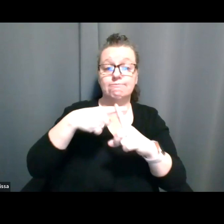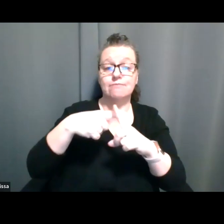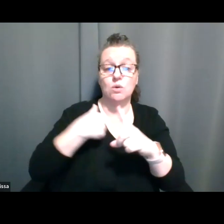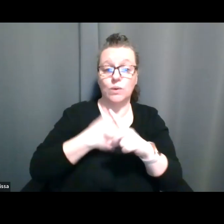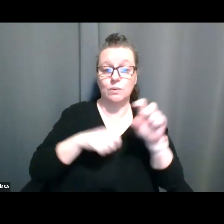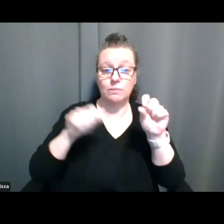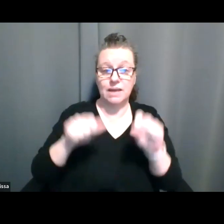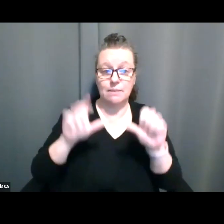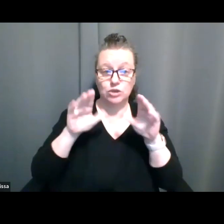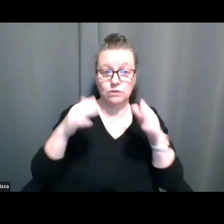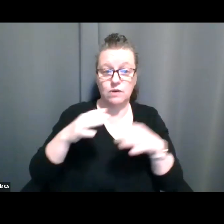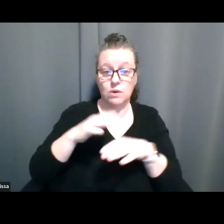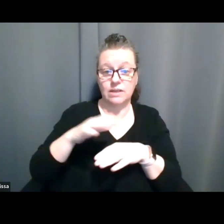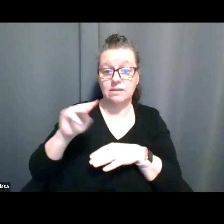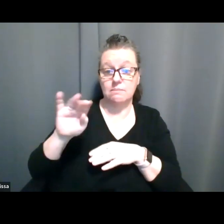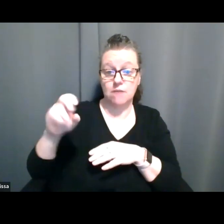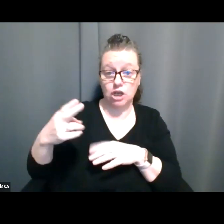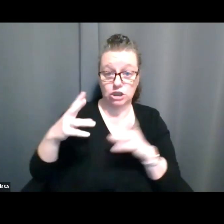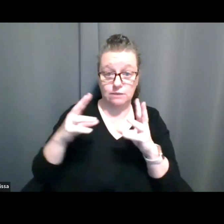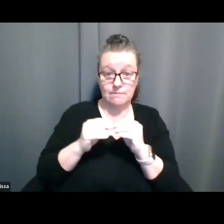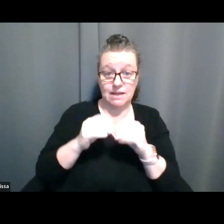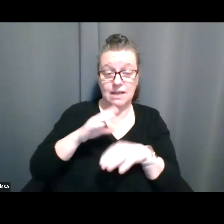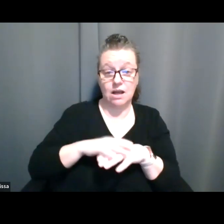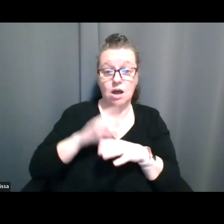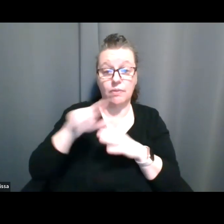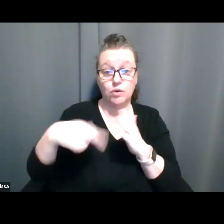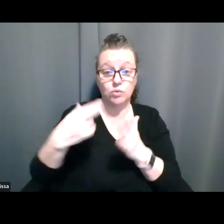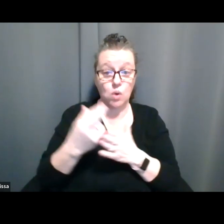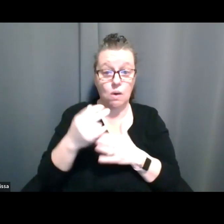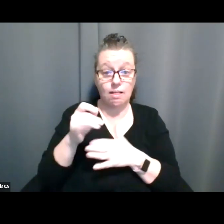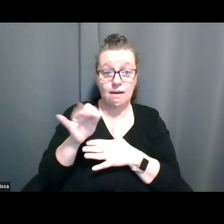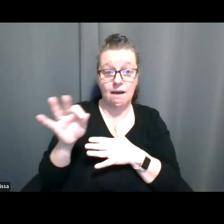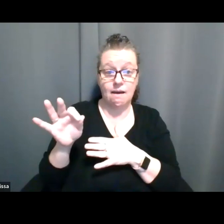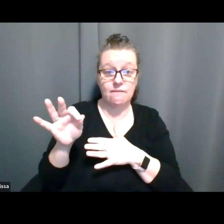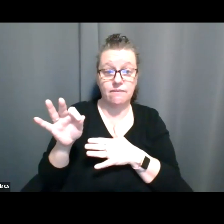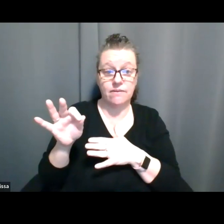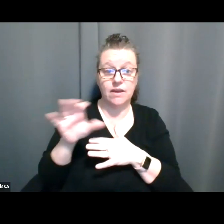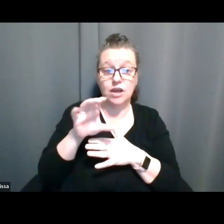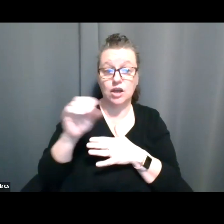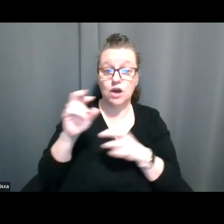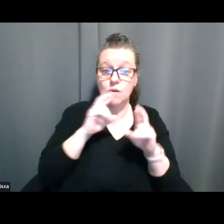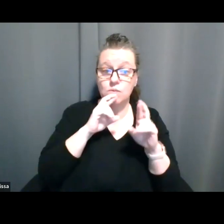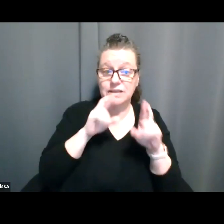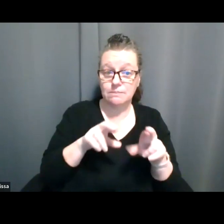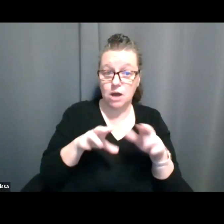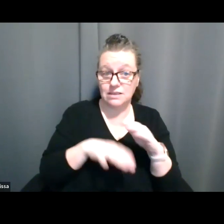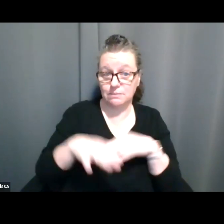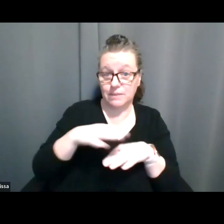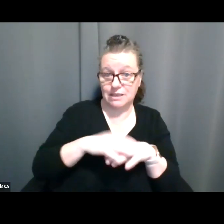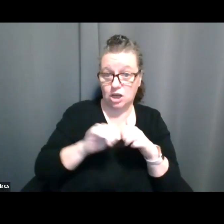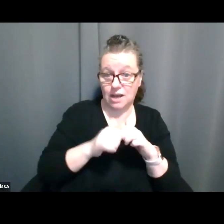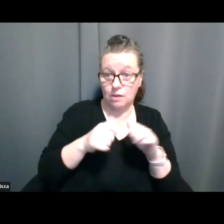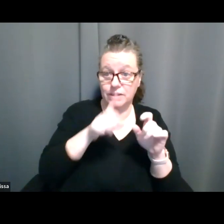focus March's meeting on the role of co-response based on how we talked about it